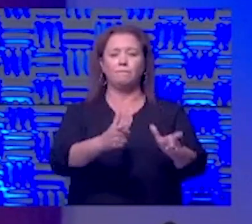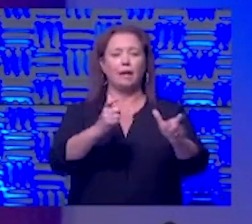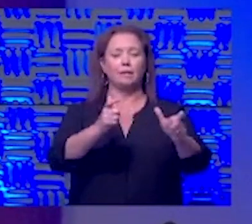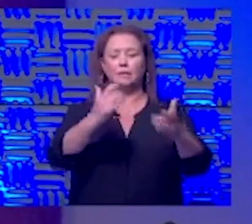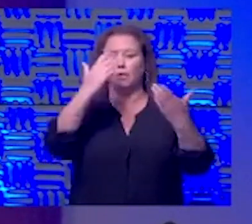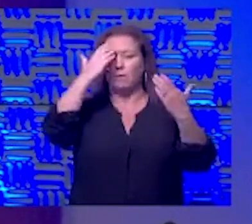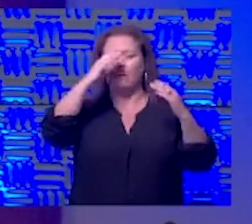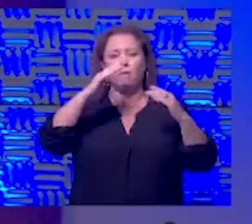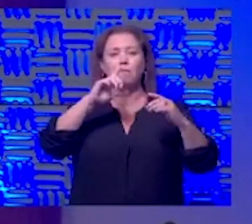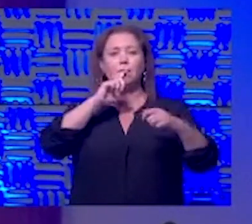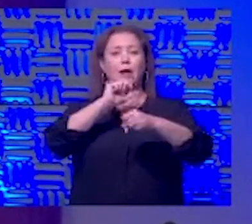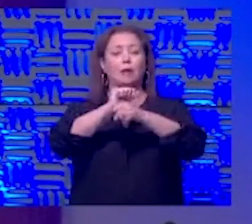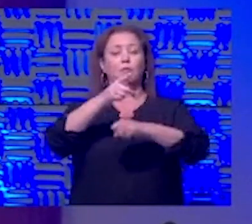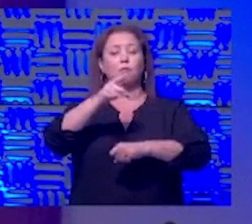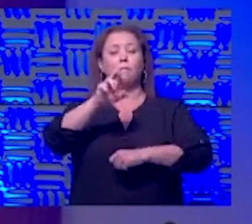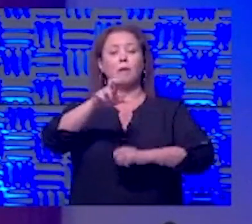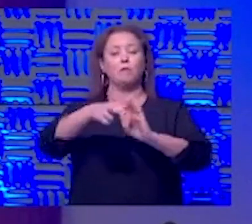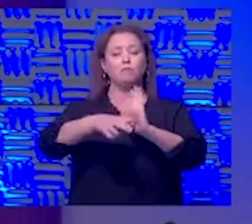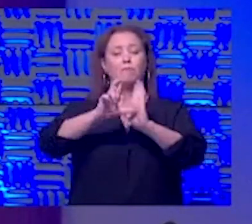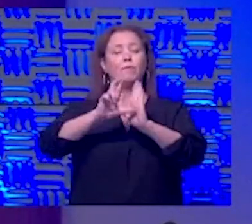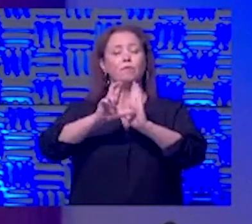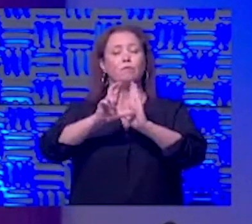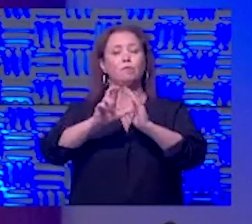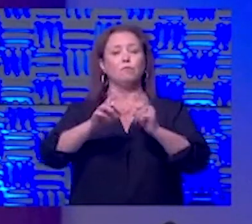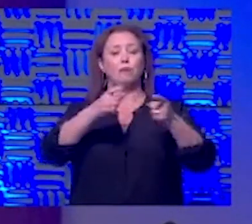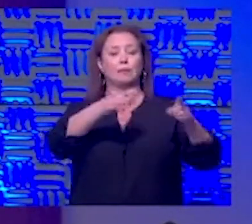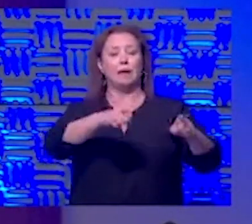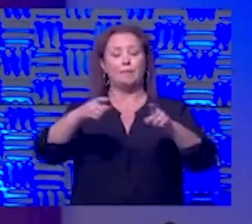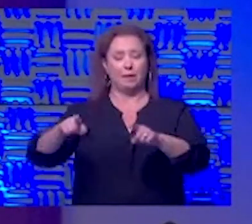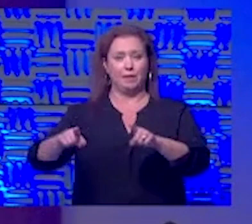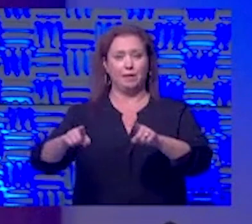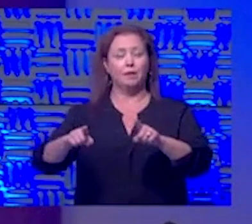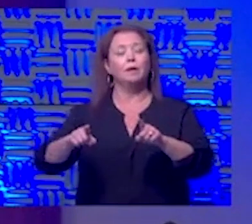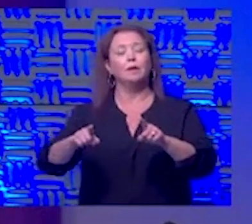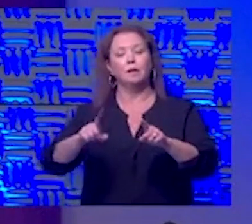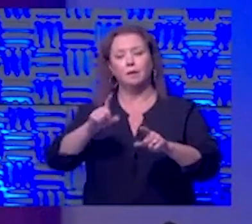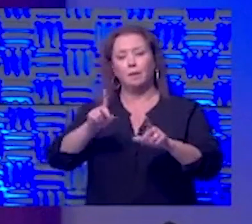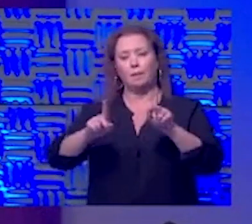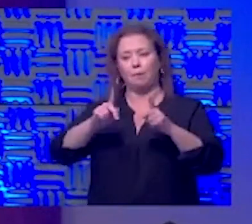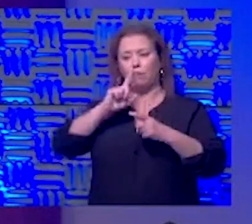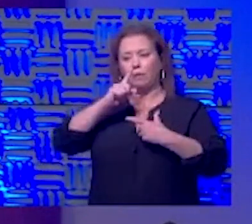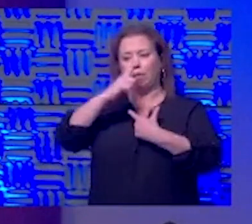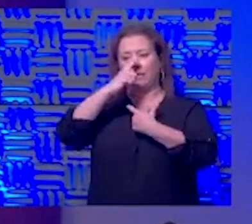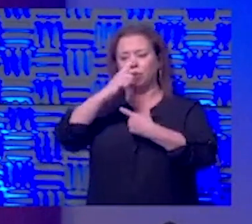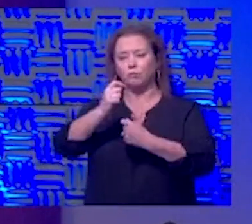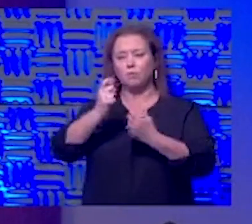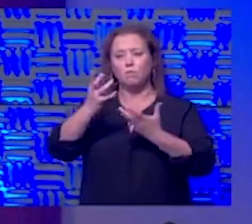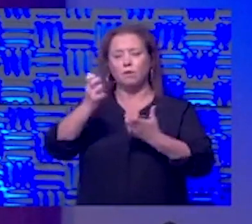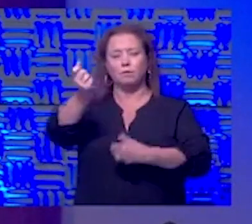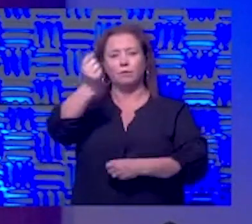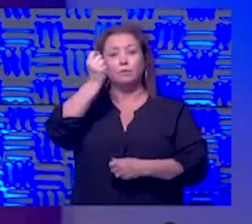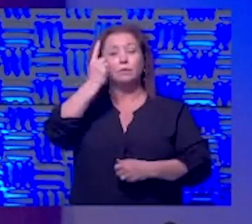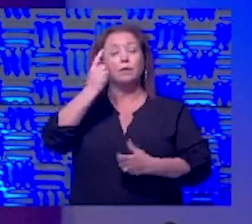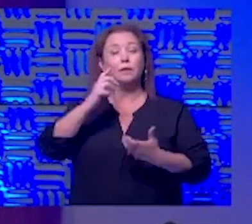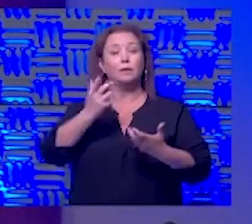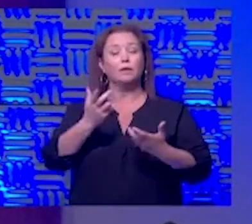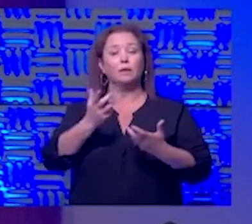peer review of those studies. I think people are really interested in understanding how much